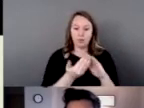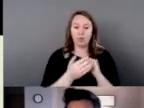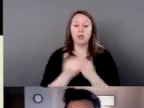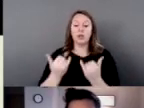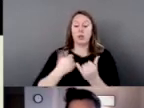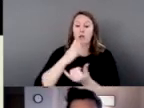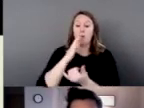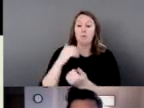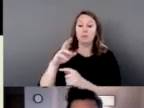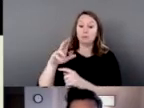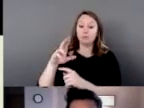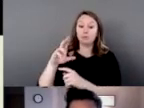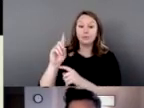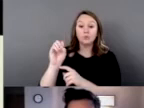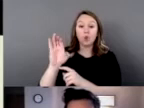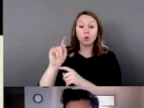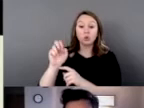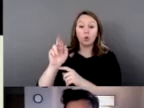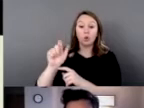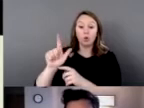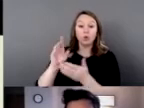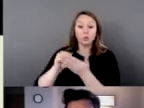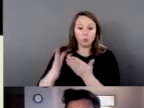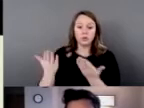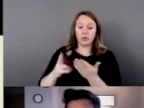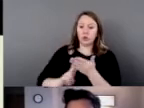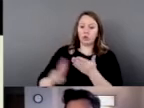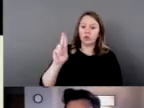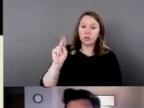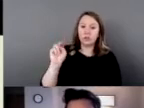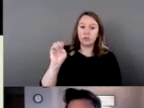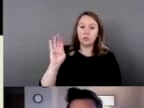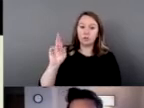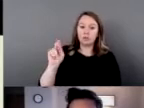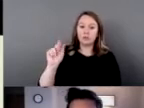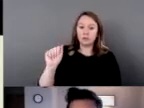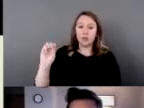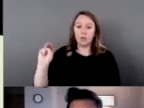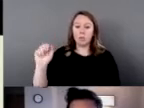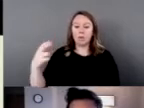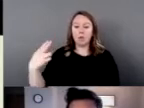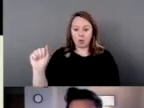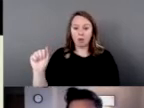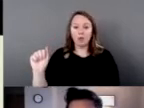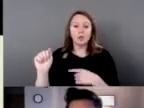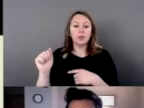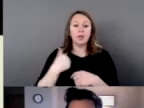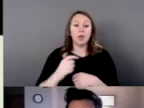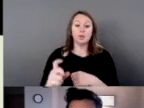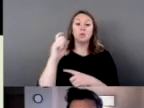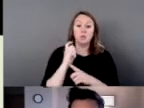Omaha. While here, I was awarded a gender-based violence in Native American communities